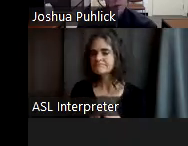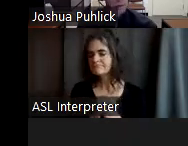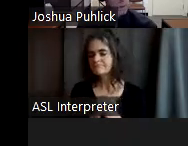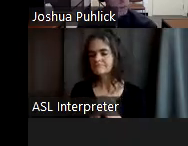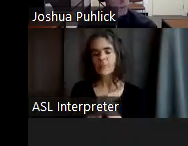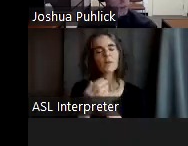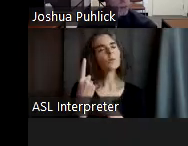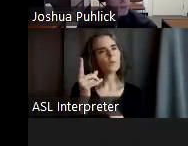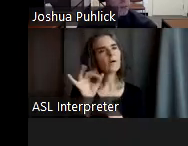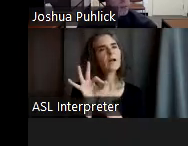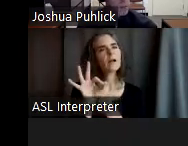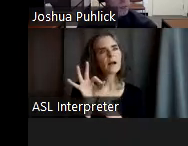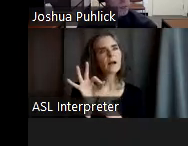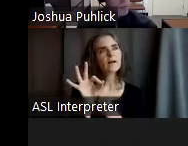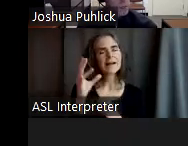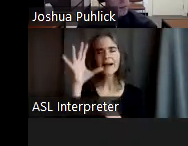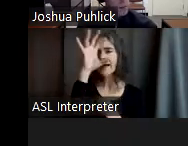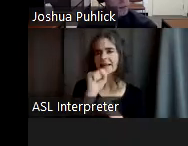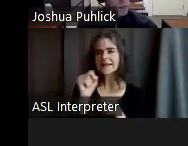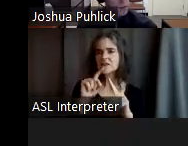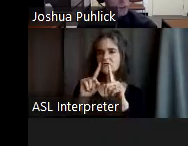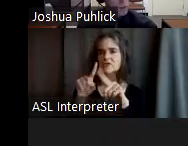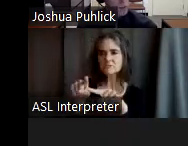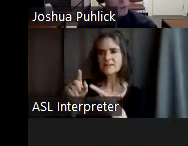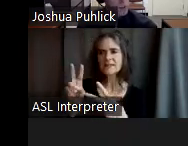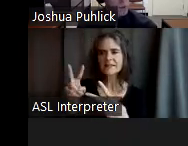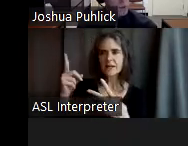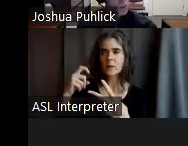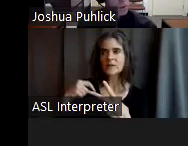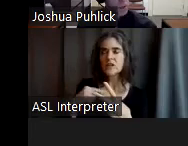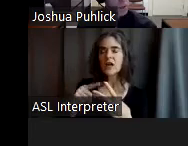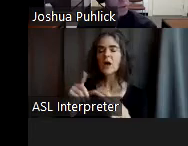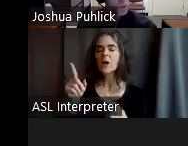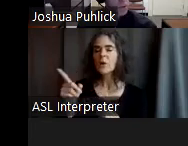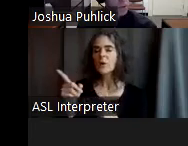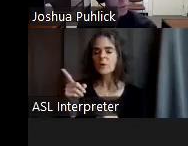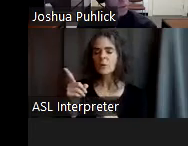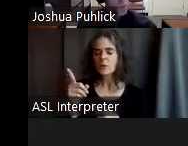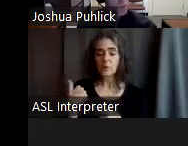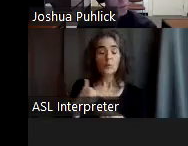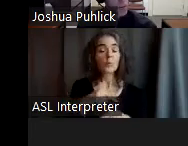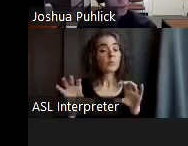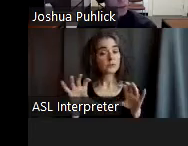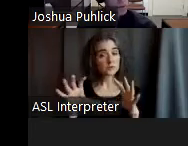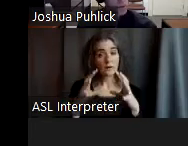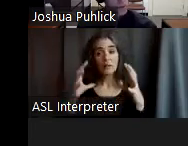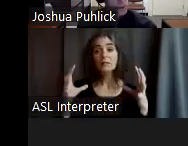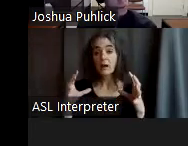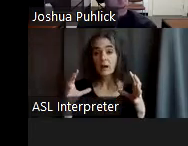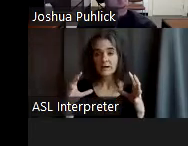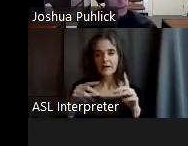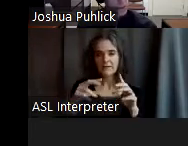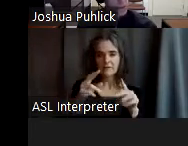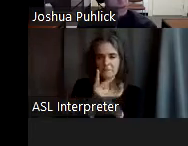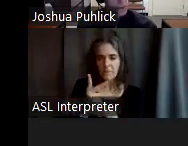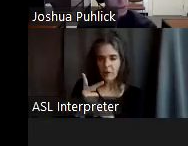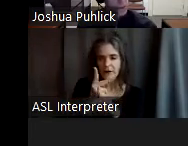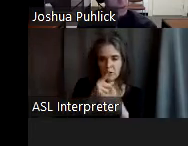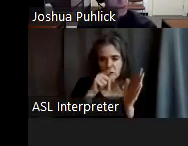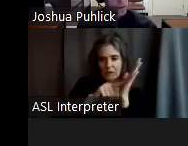One of the, I guess in response to that question too, we're doing a lot of monitoring, not only